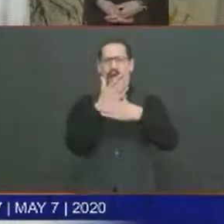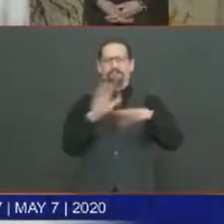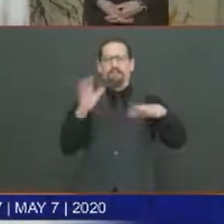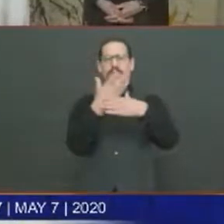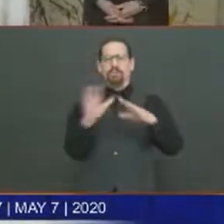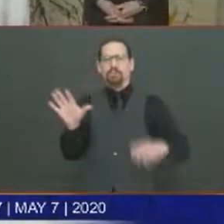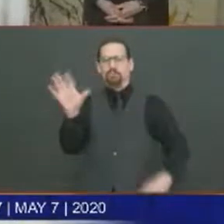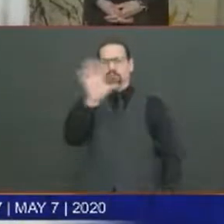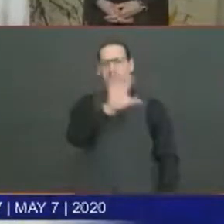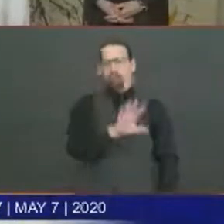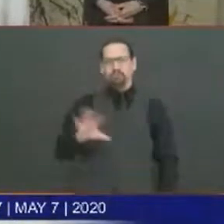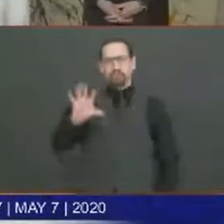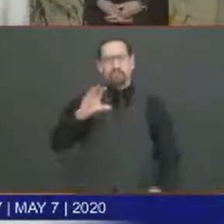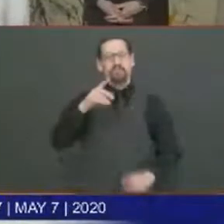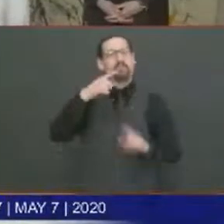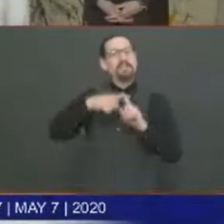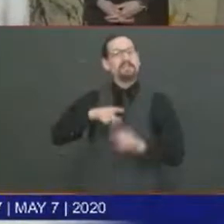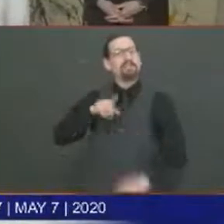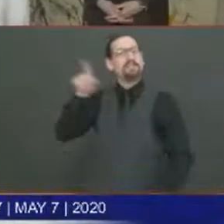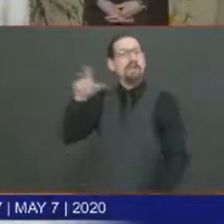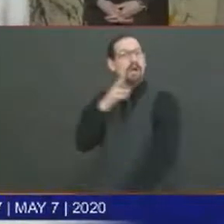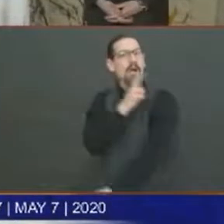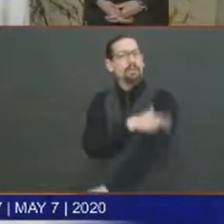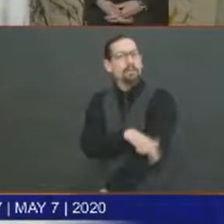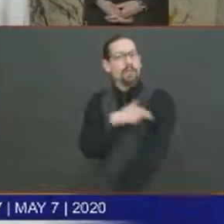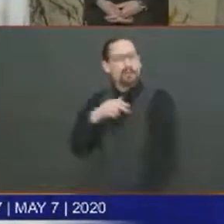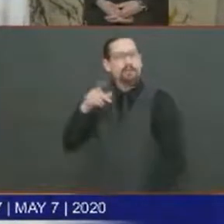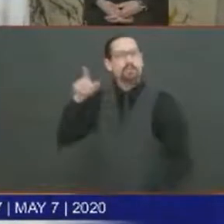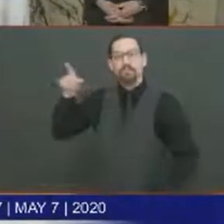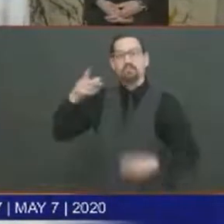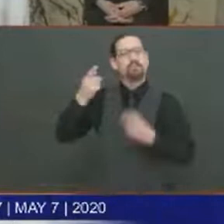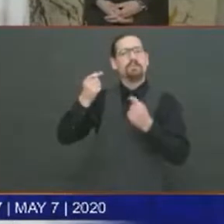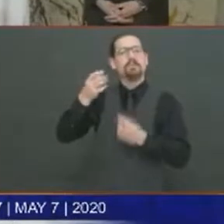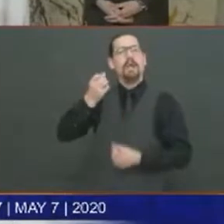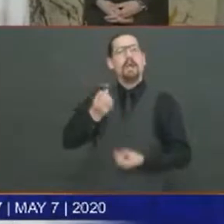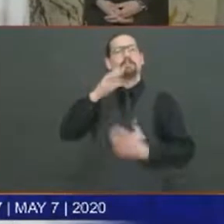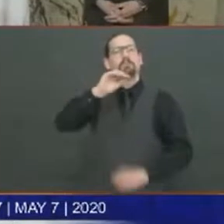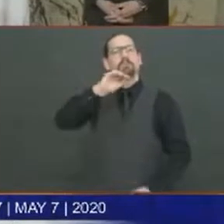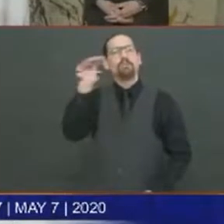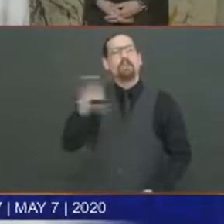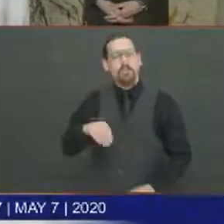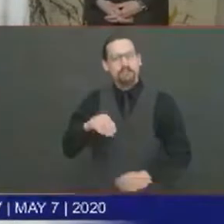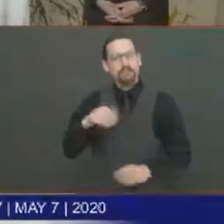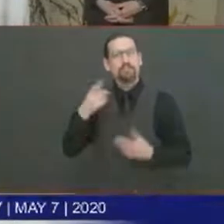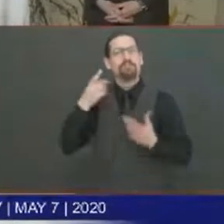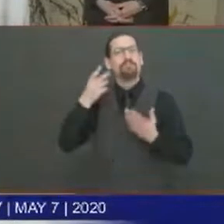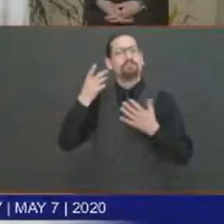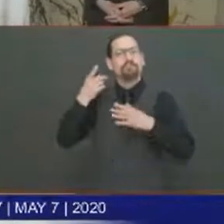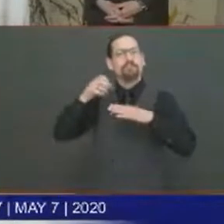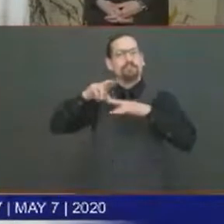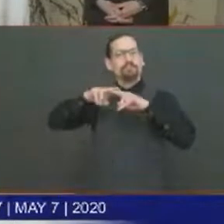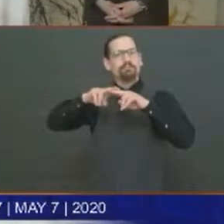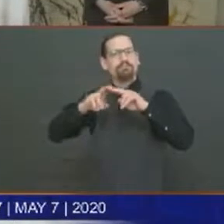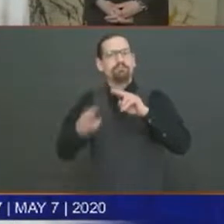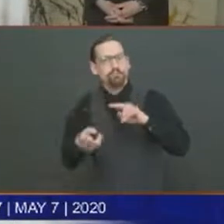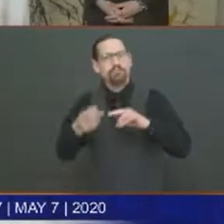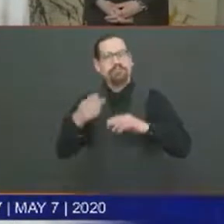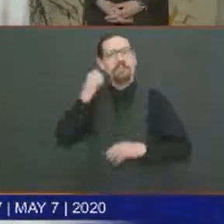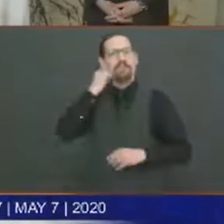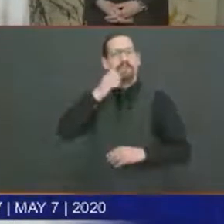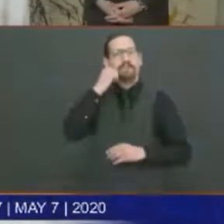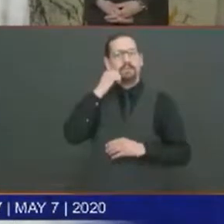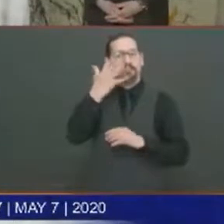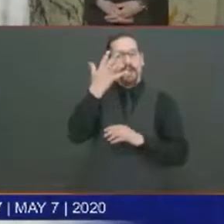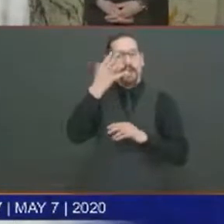current 3-day moving average shows a decrease of 5 new admissions per day compared to that of 14 days